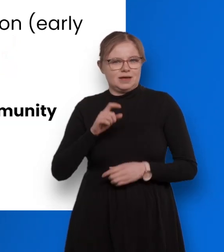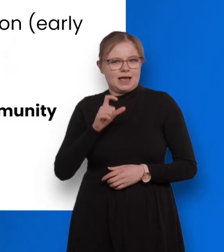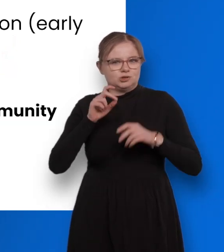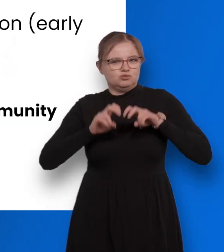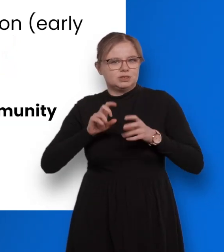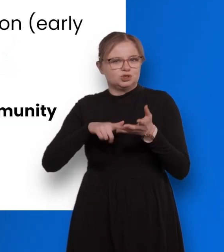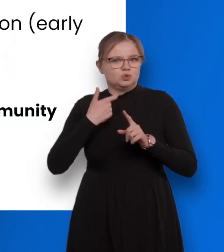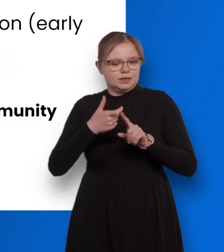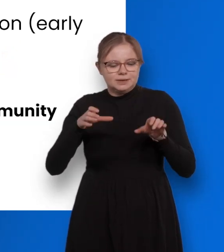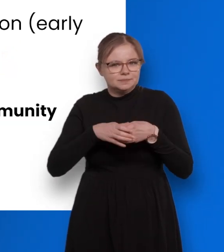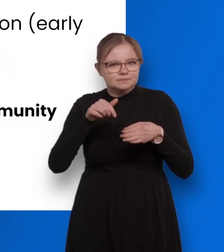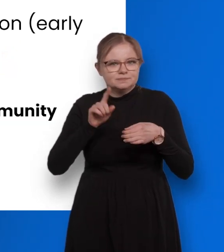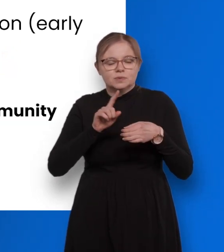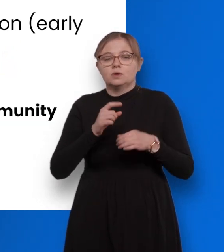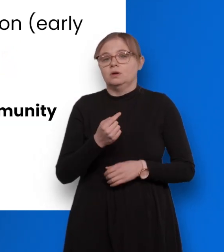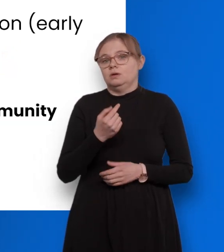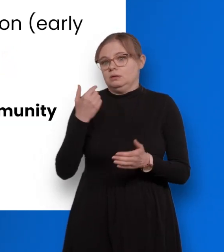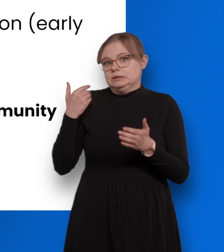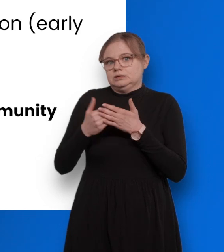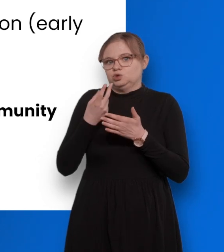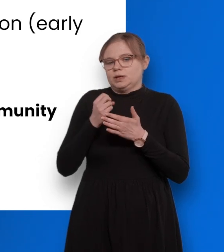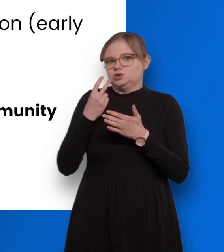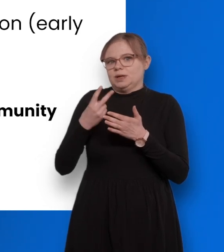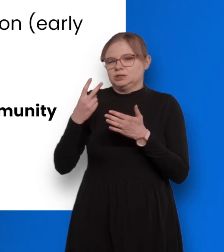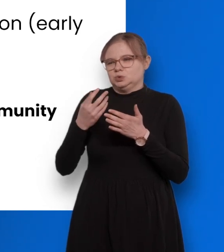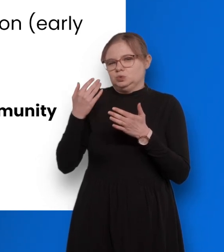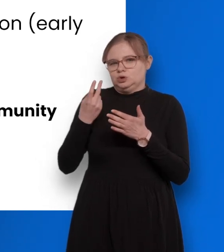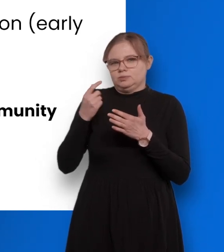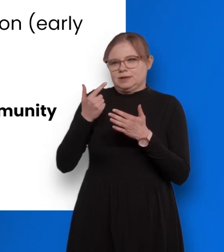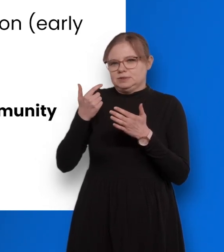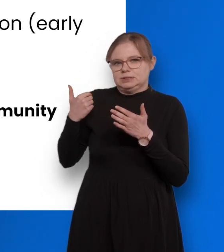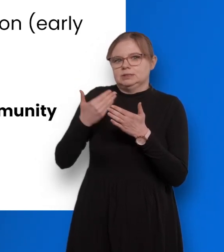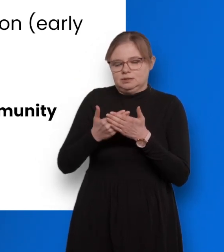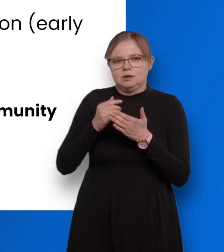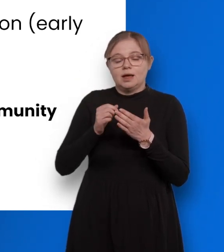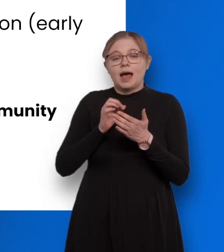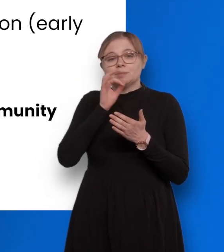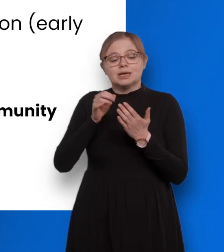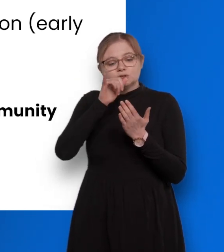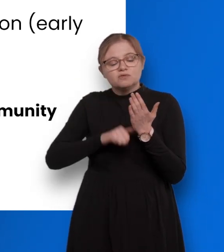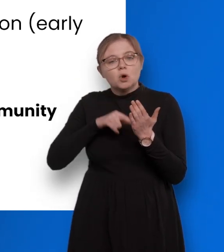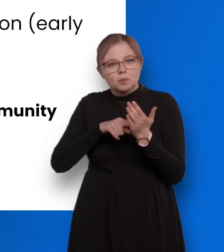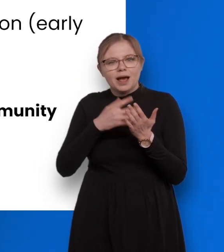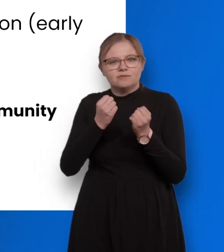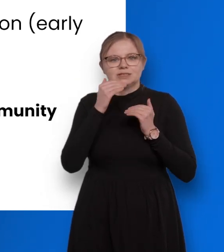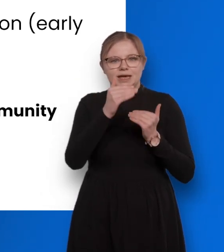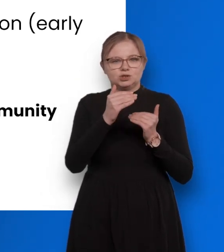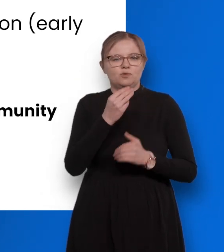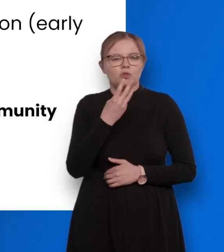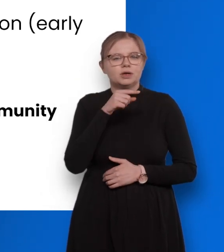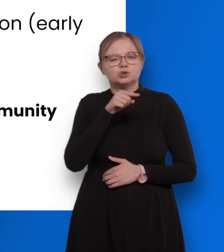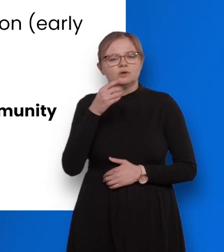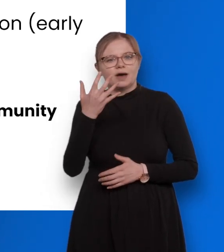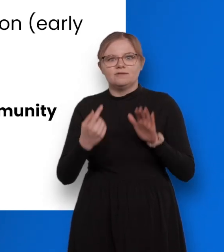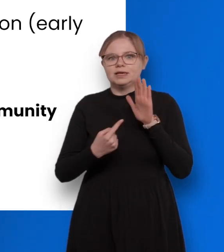UK. Up until 2022, so introduced in 2017, we had in our application form a section for 3 to 5 key